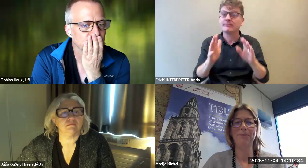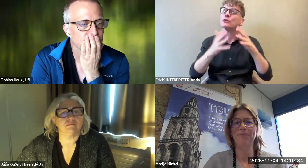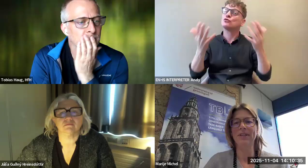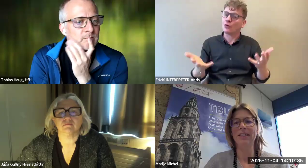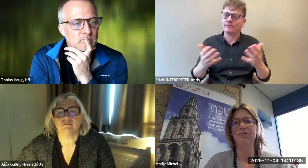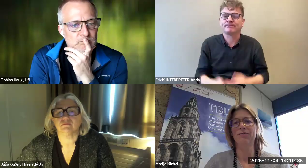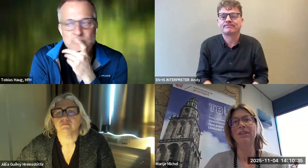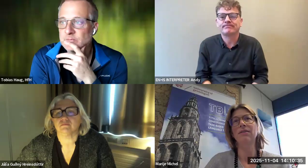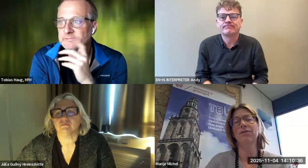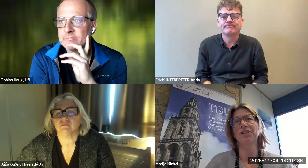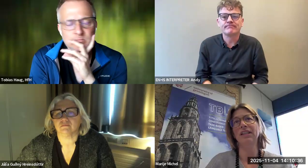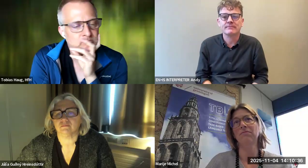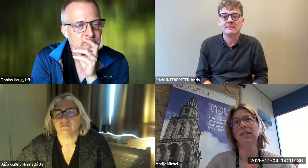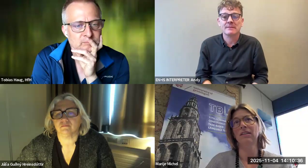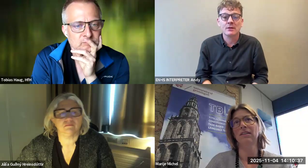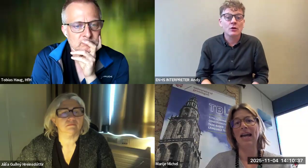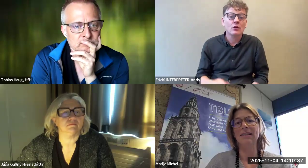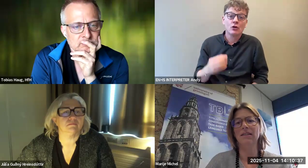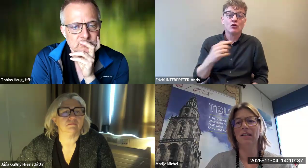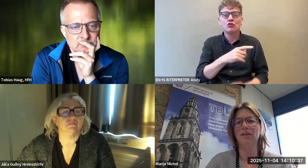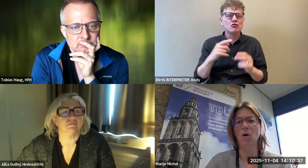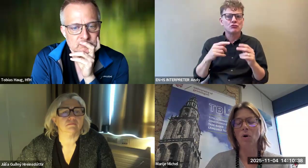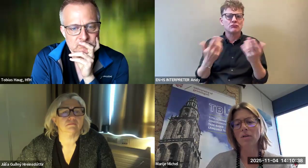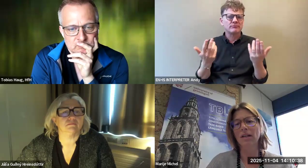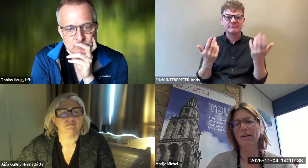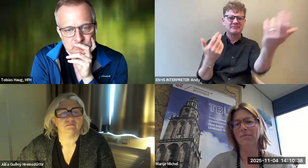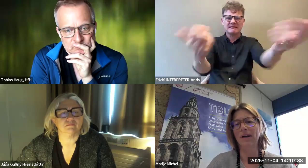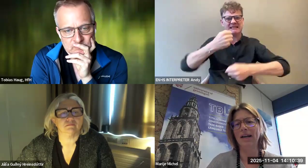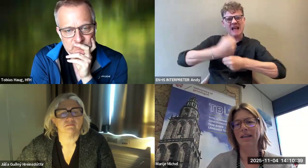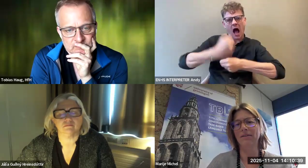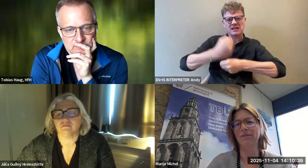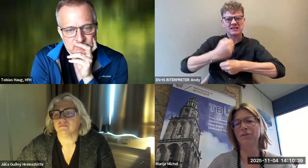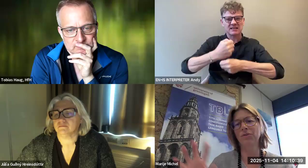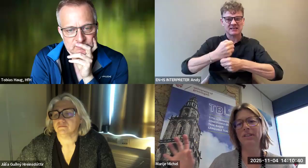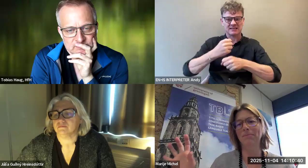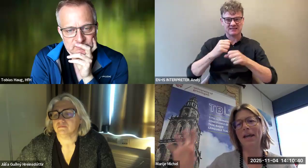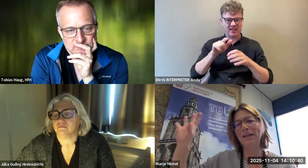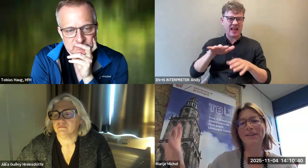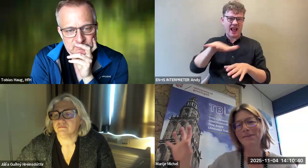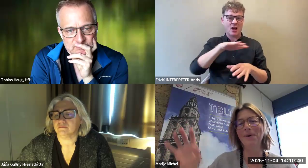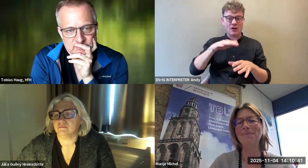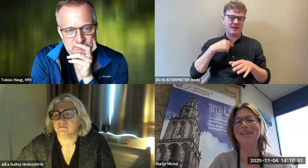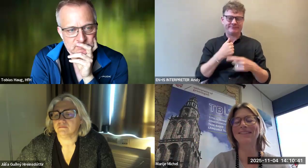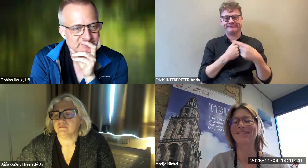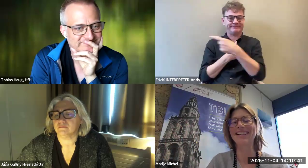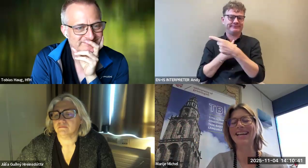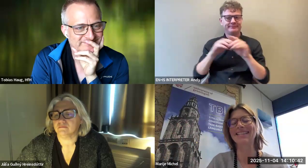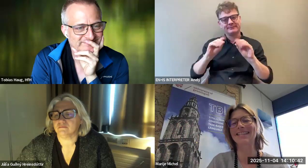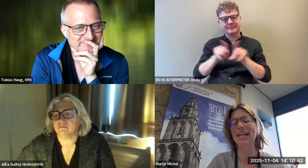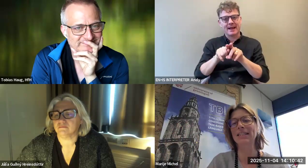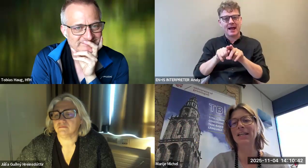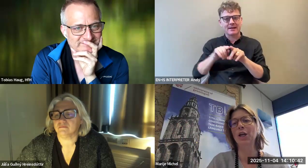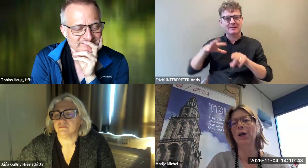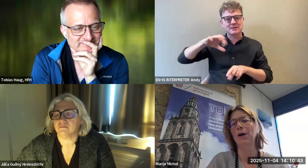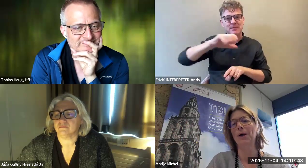So in researching tasks as a whole, I use the spider web here on the